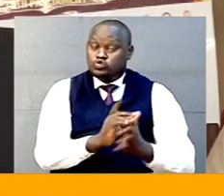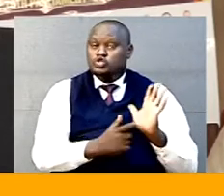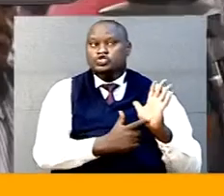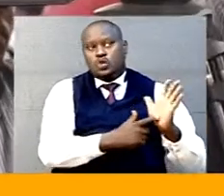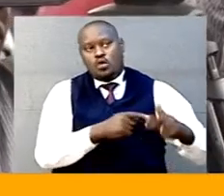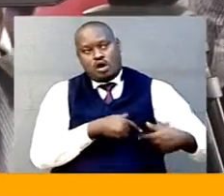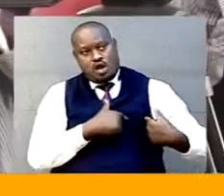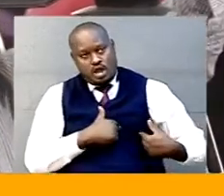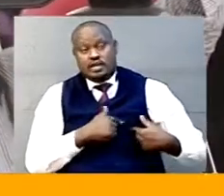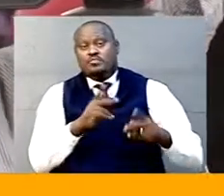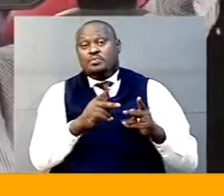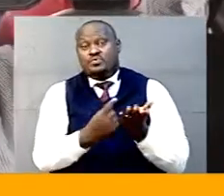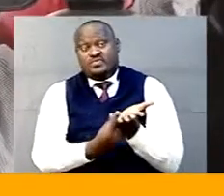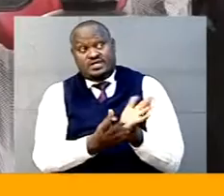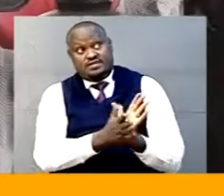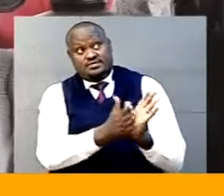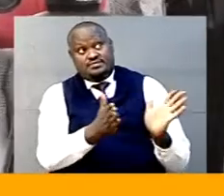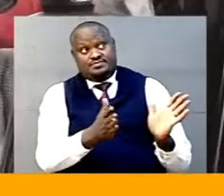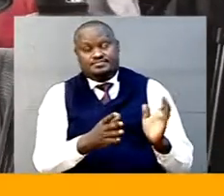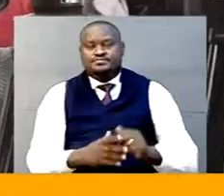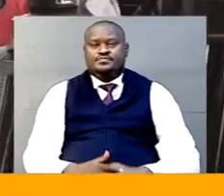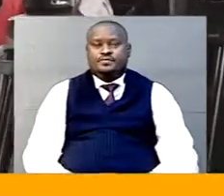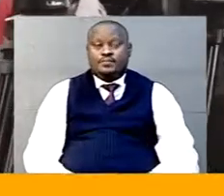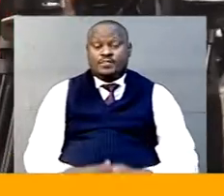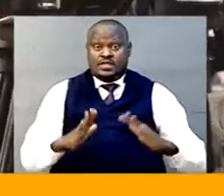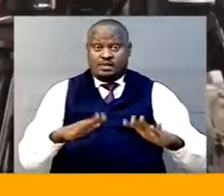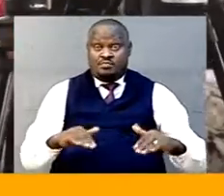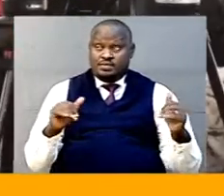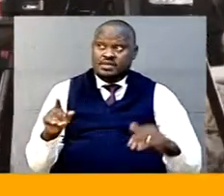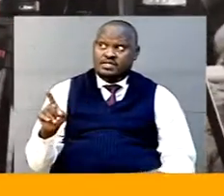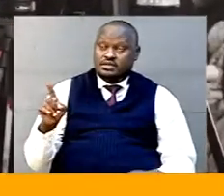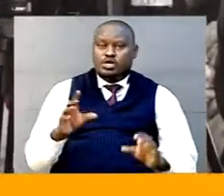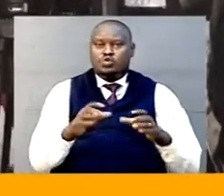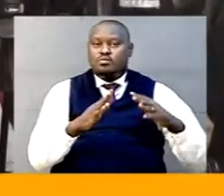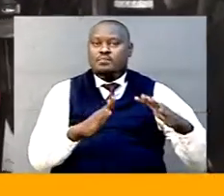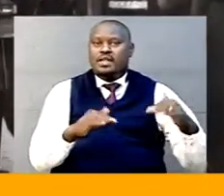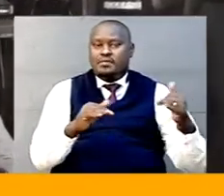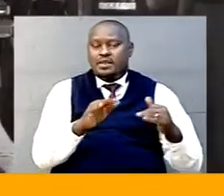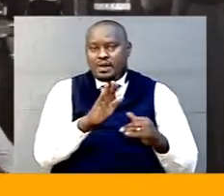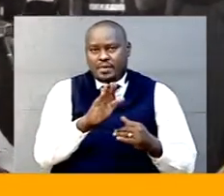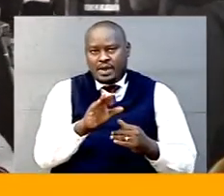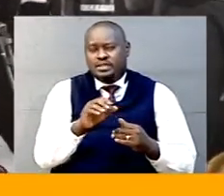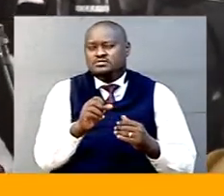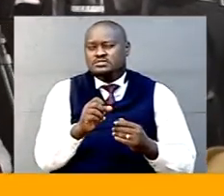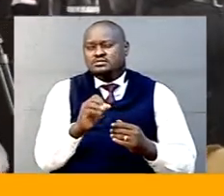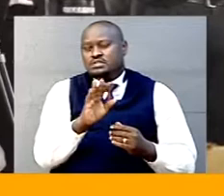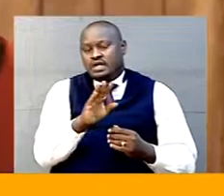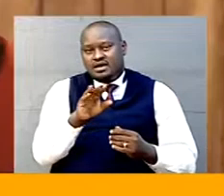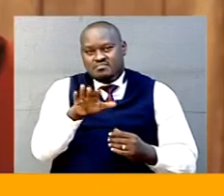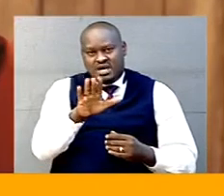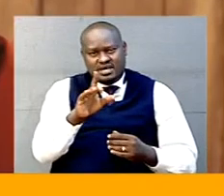Uganda. Speaking to journalists at Parliament, the legislators, led by the Shadow Attorney General Wilfred